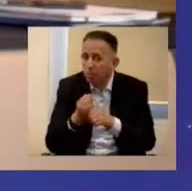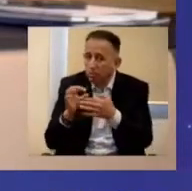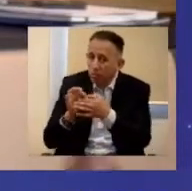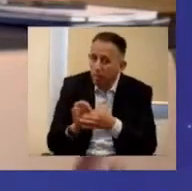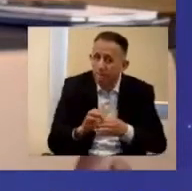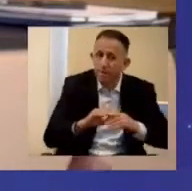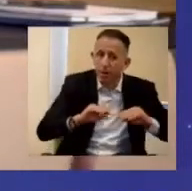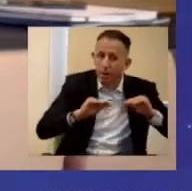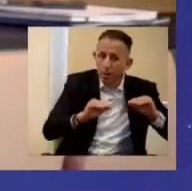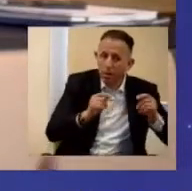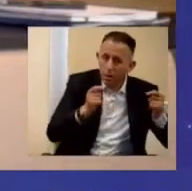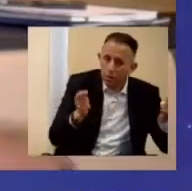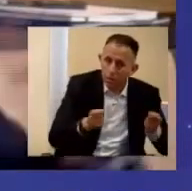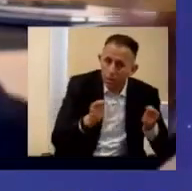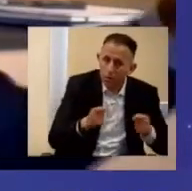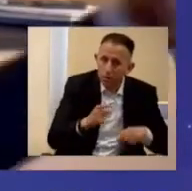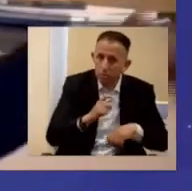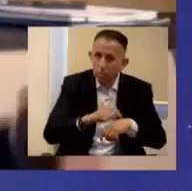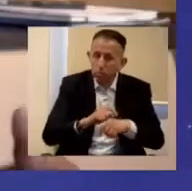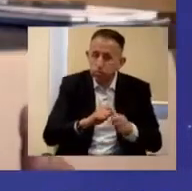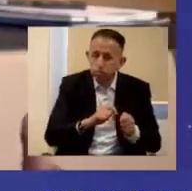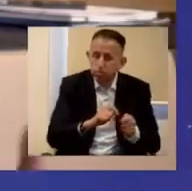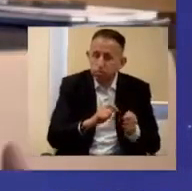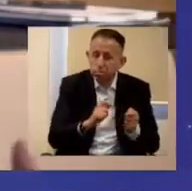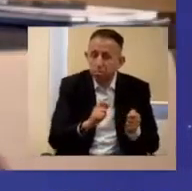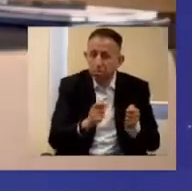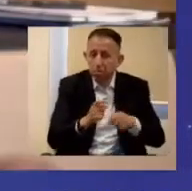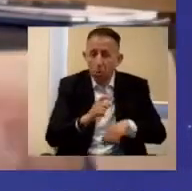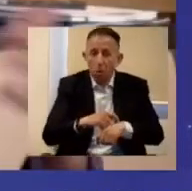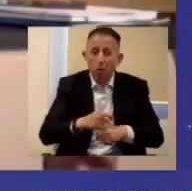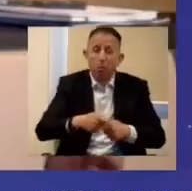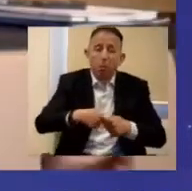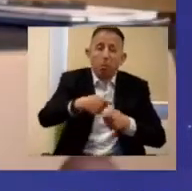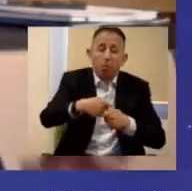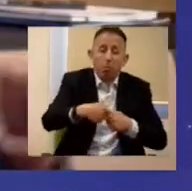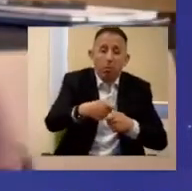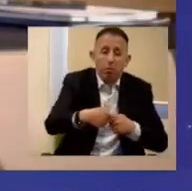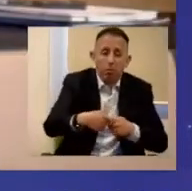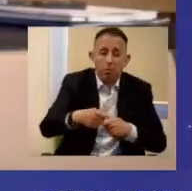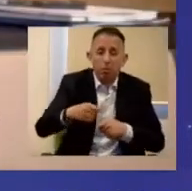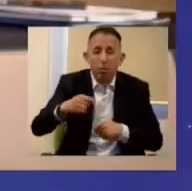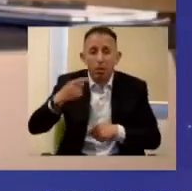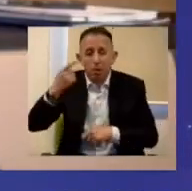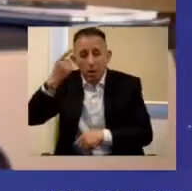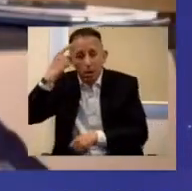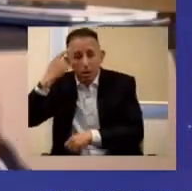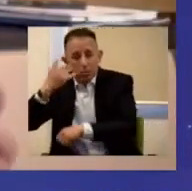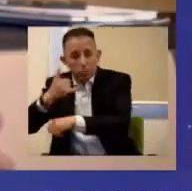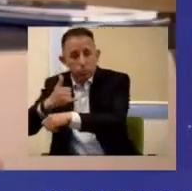do we do all of them to succeed, to combine